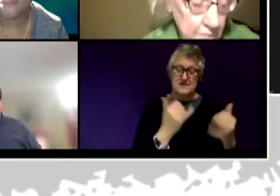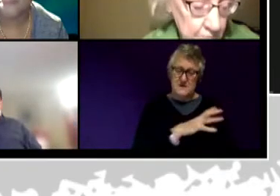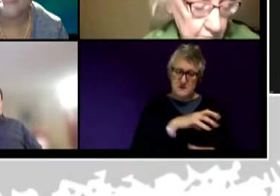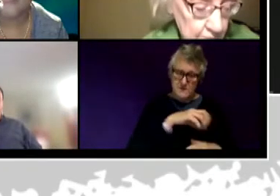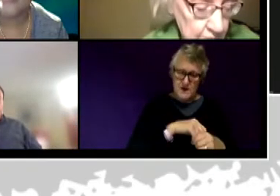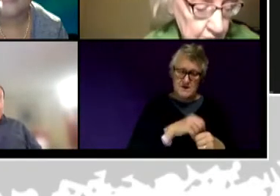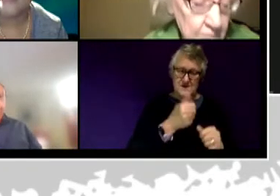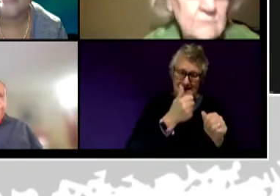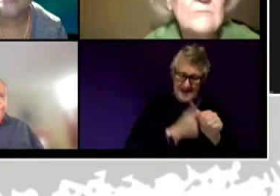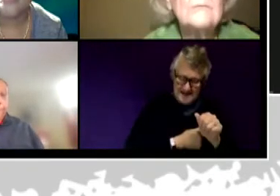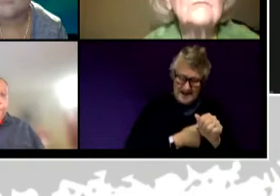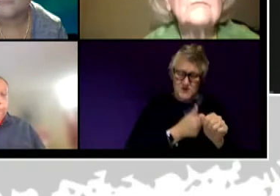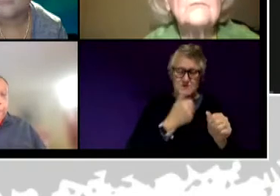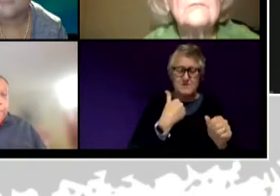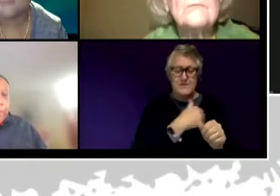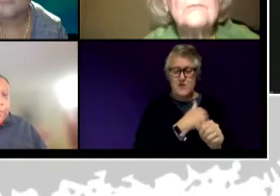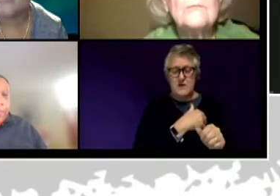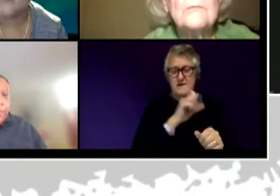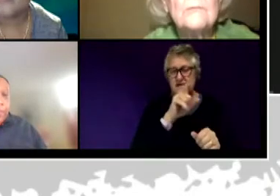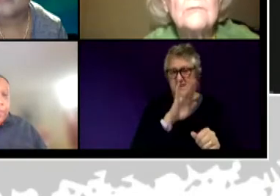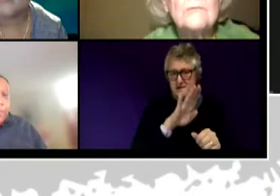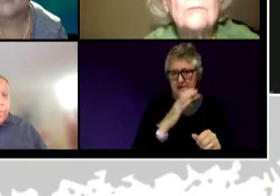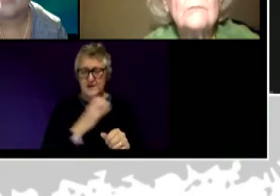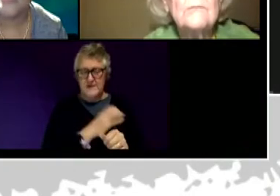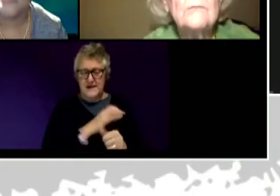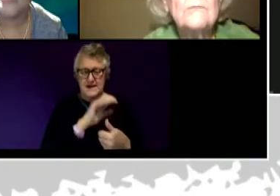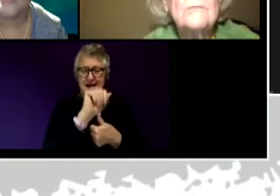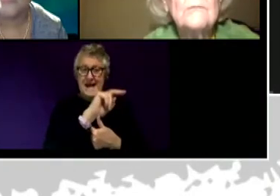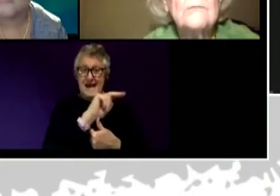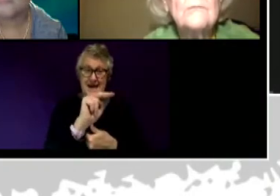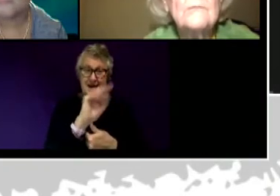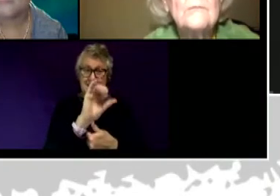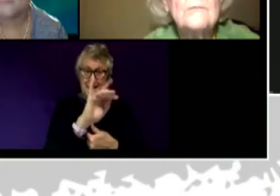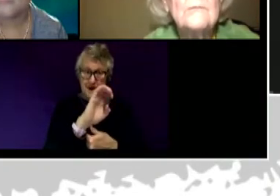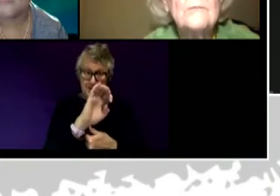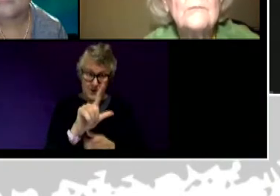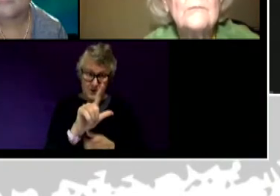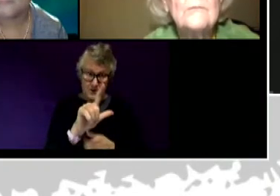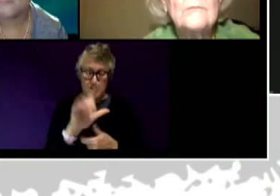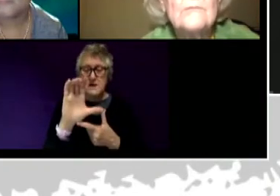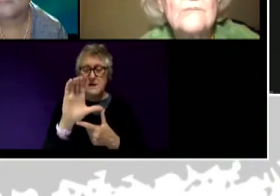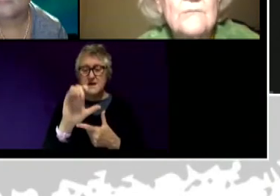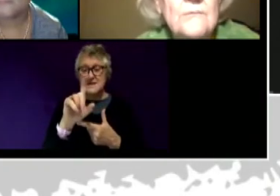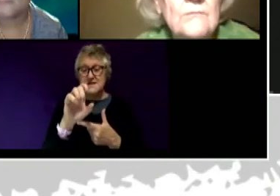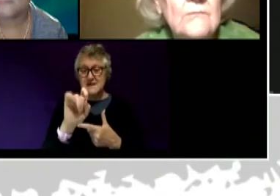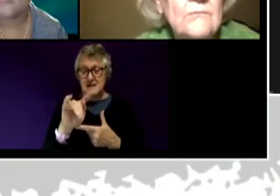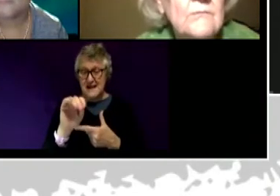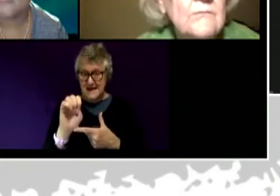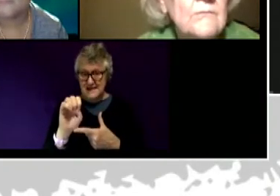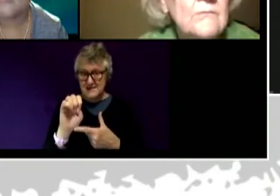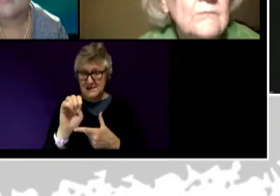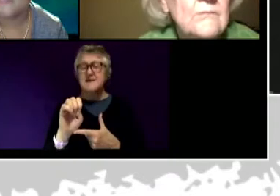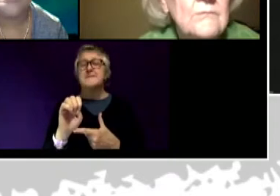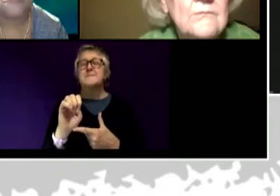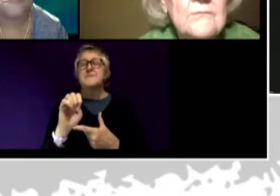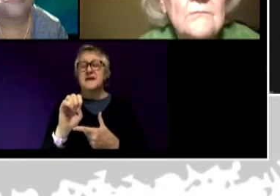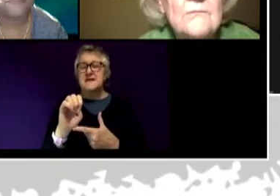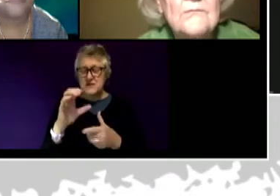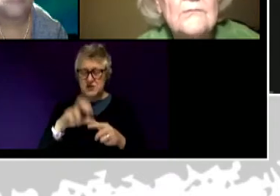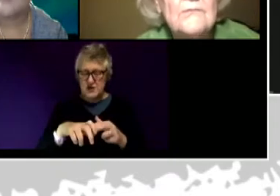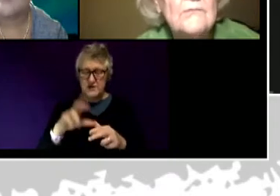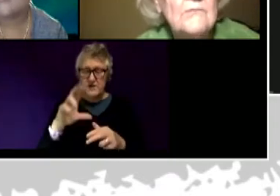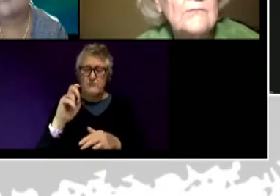Ann Campbell is the chair of the Settlement Agreement and Policy Subcommittee. Celeste Carey is the chair of the Racial Equity Subcommittee. Gloria